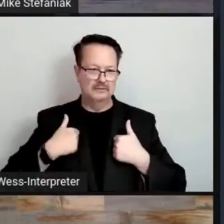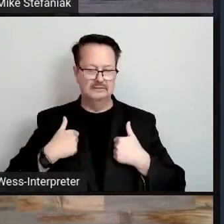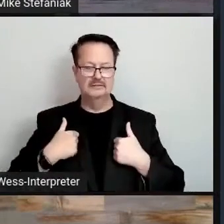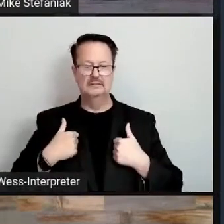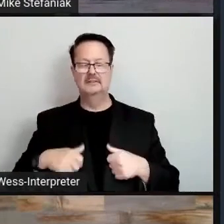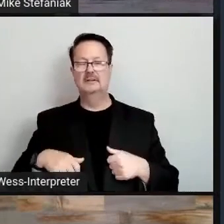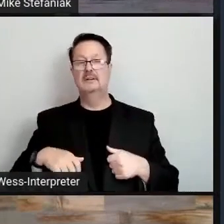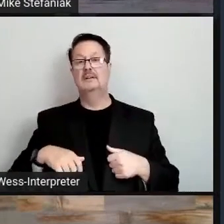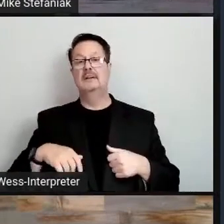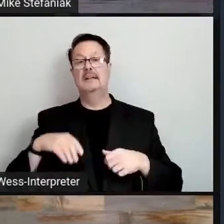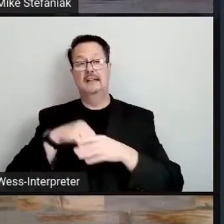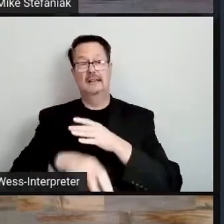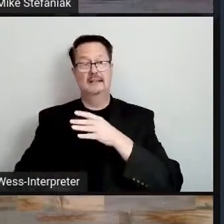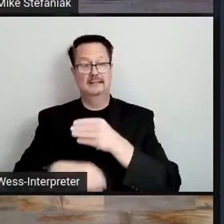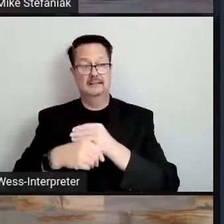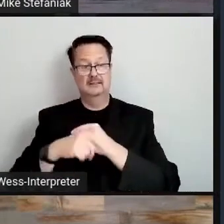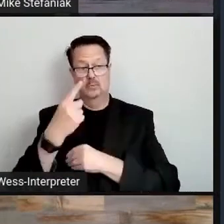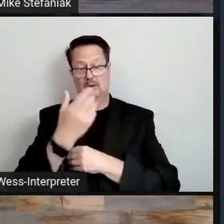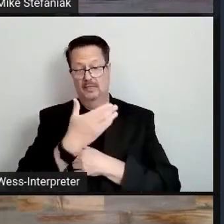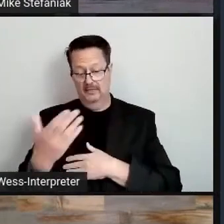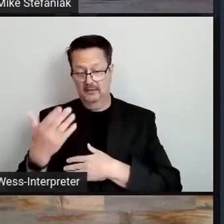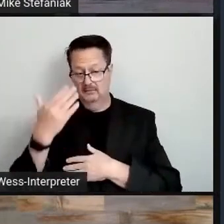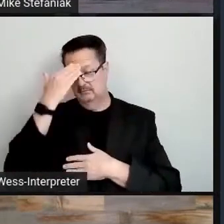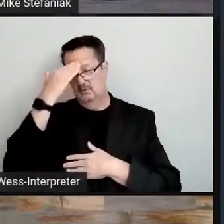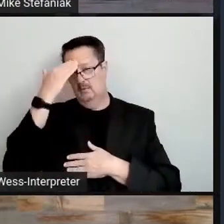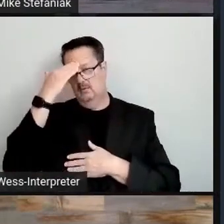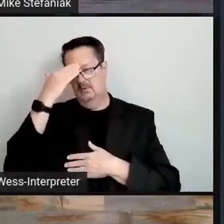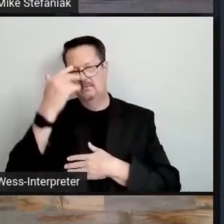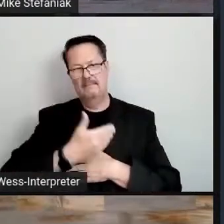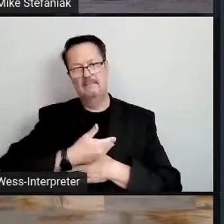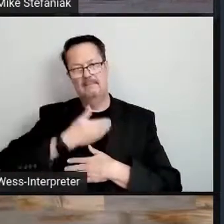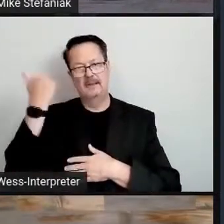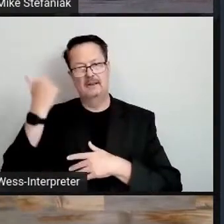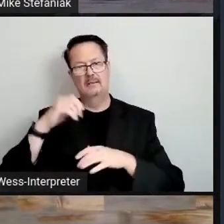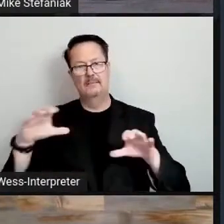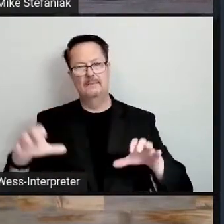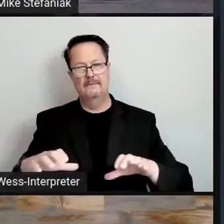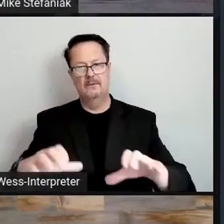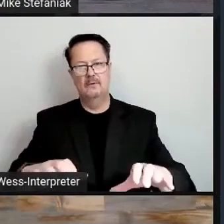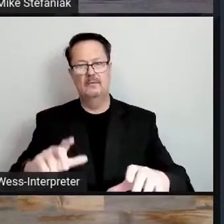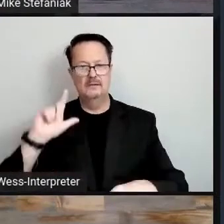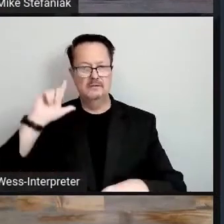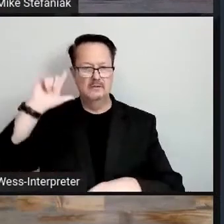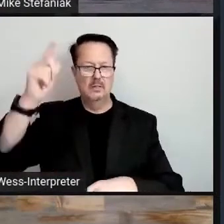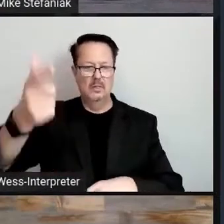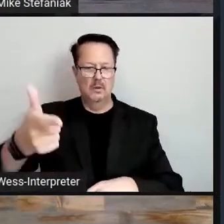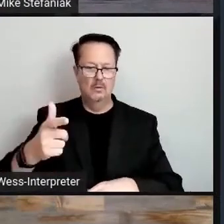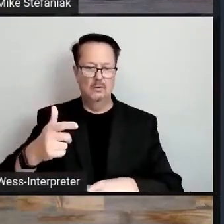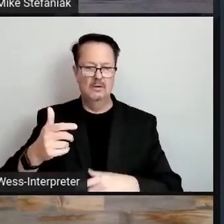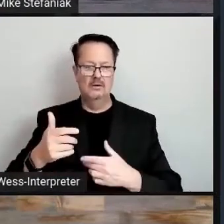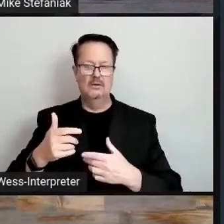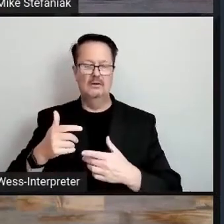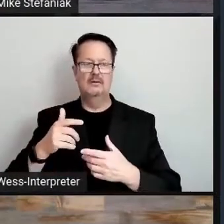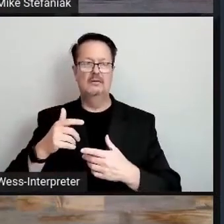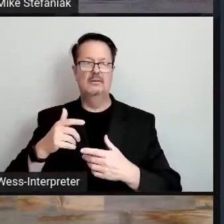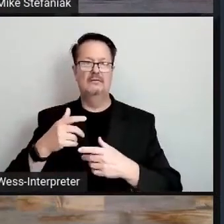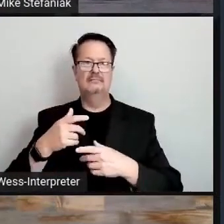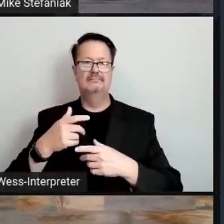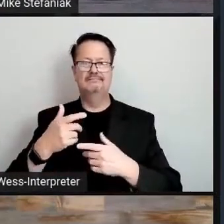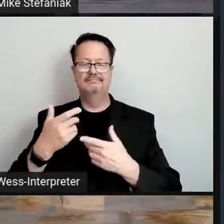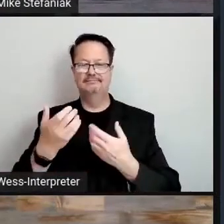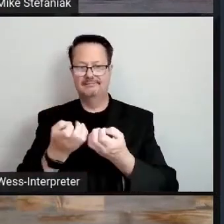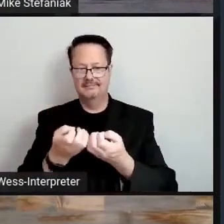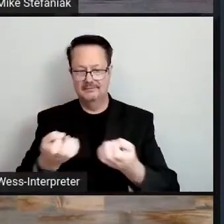things not is well known is you actually get slightly better performance and lower latency with IPv6 compared to v4 in